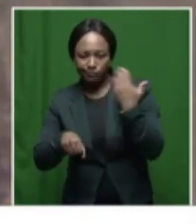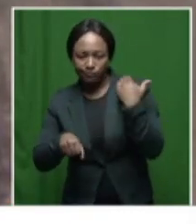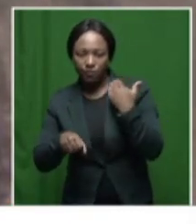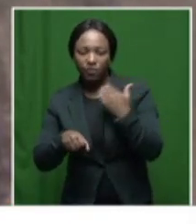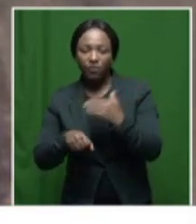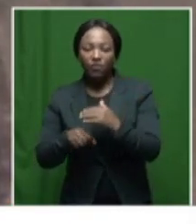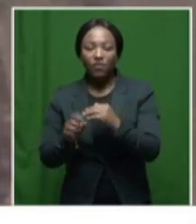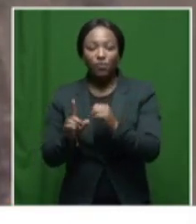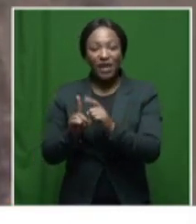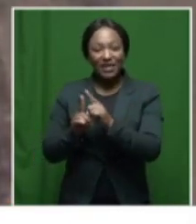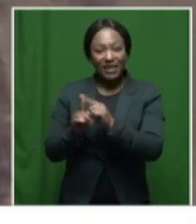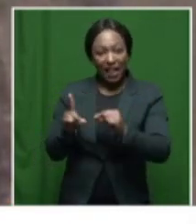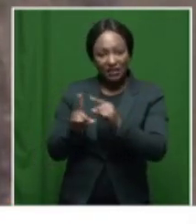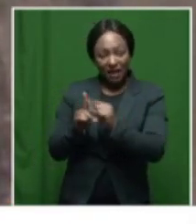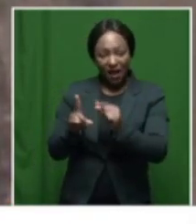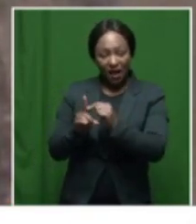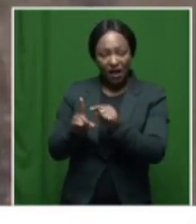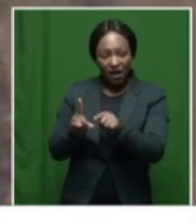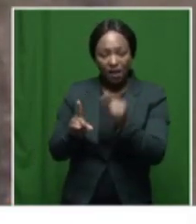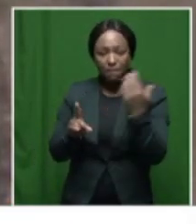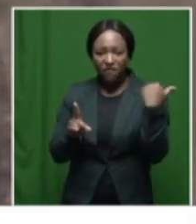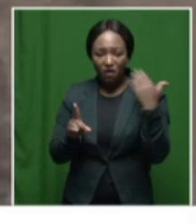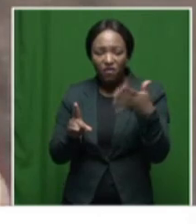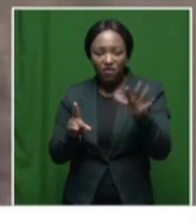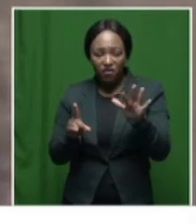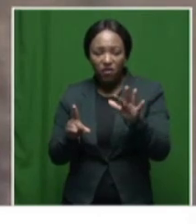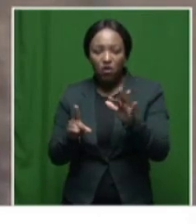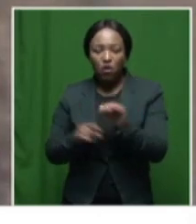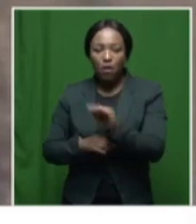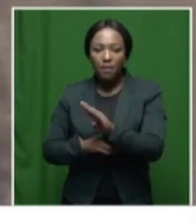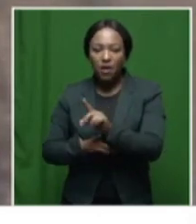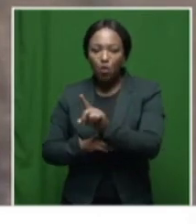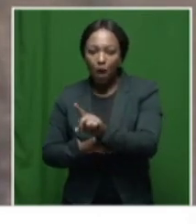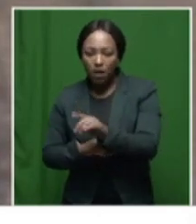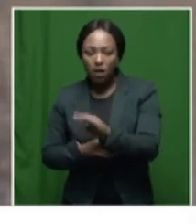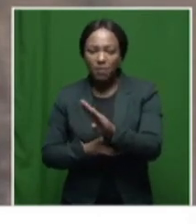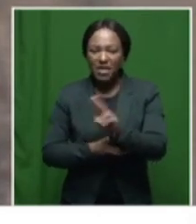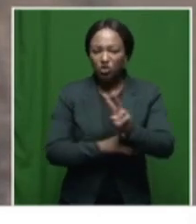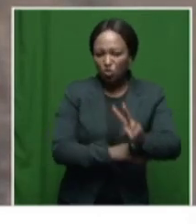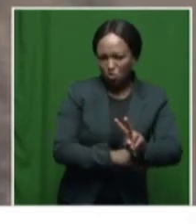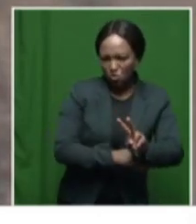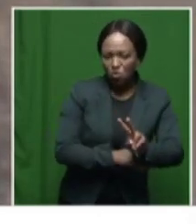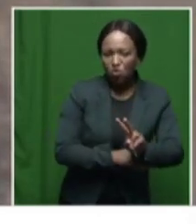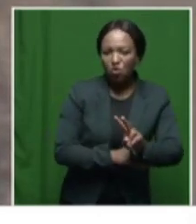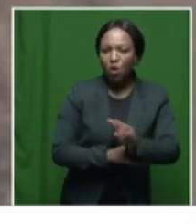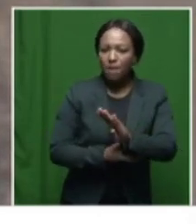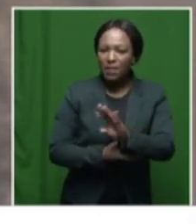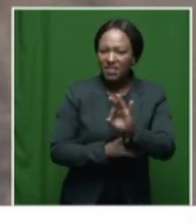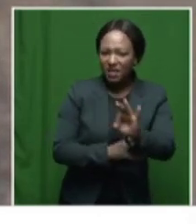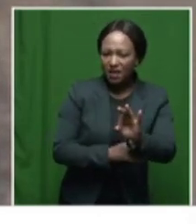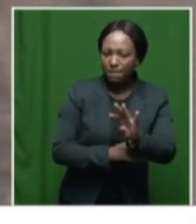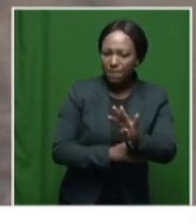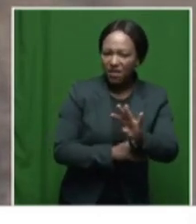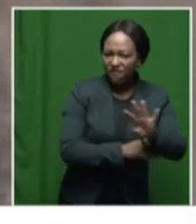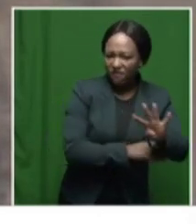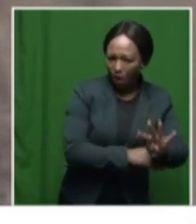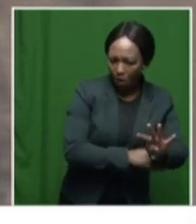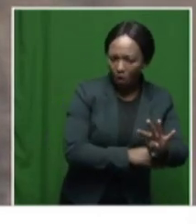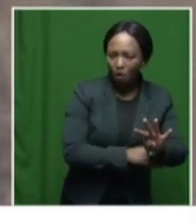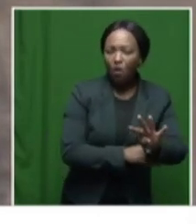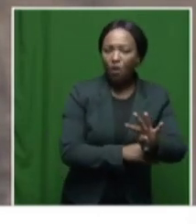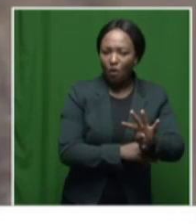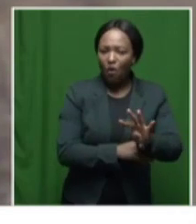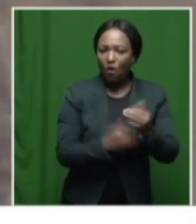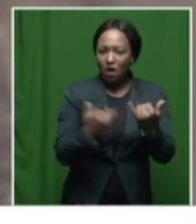And now what we're seeing, even in the sublineages of what the BA1 or BA2 did to BA3 and BA4 or BA5, which means